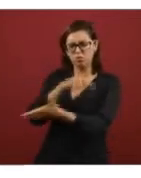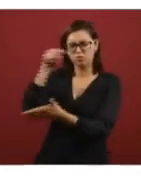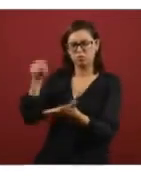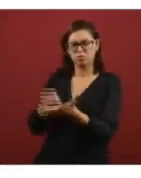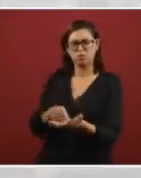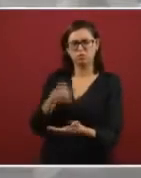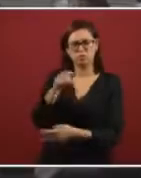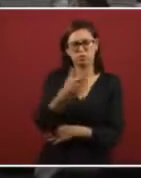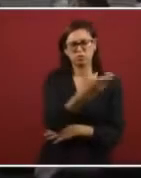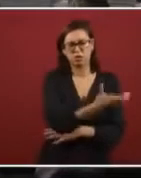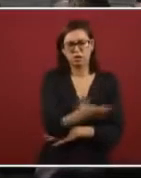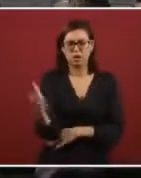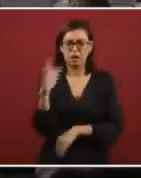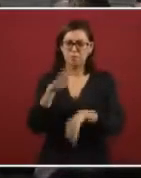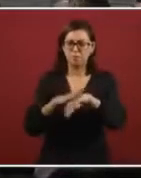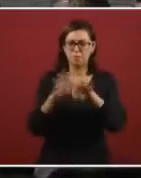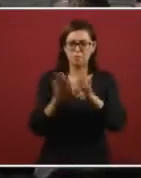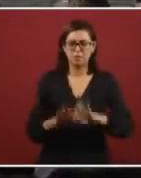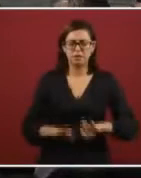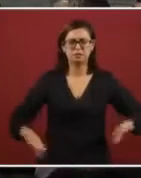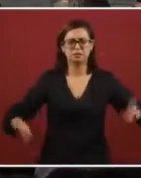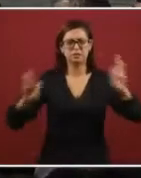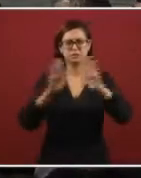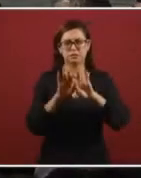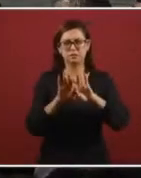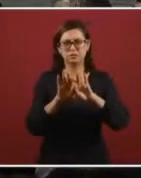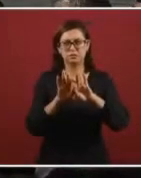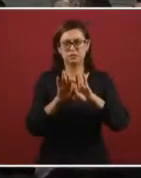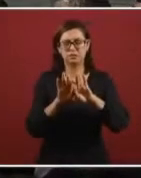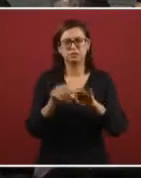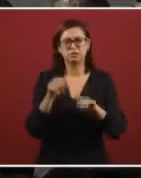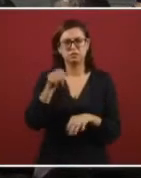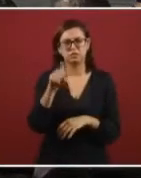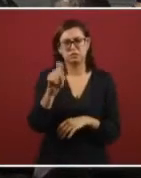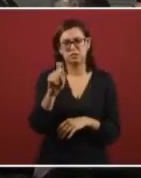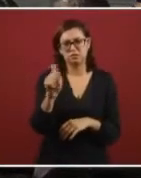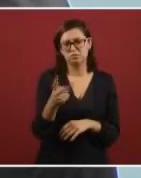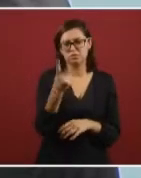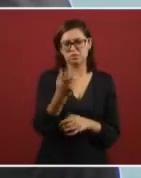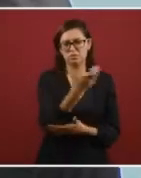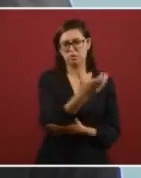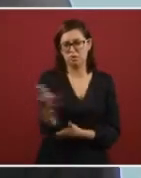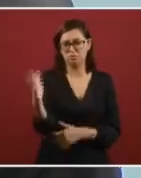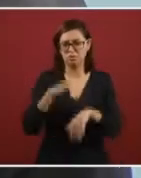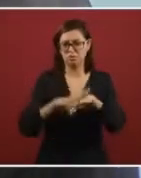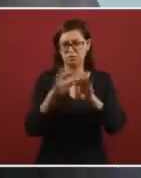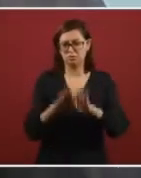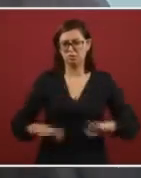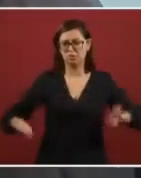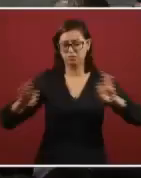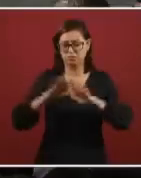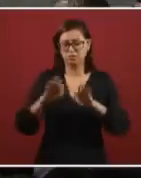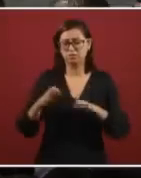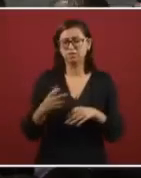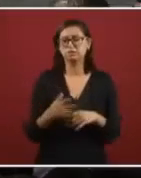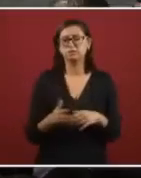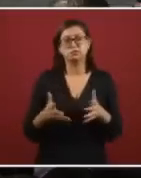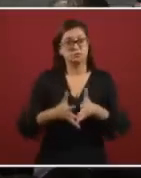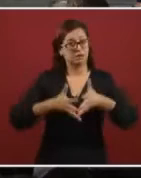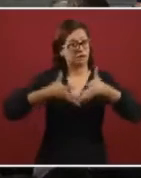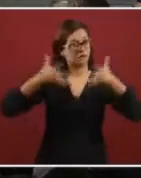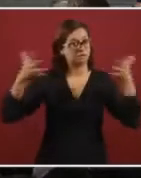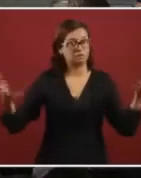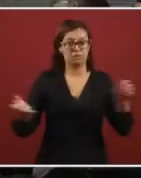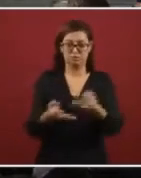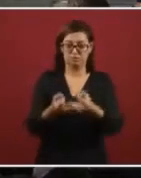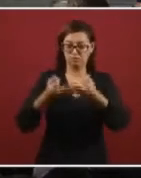1, 2, 3, 4, 5, 6, 7, 8, 9. They said 5, but I counted 9. So they said that is the largest campus which is being